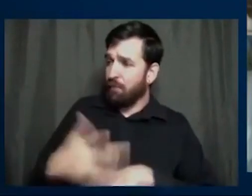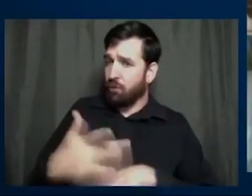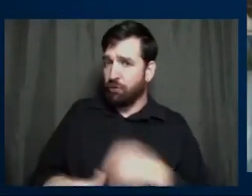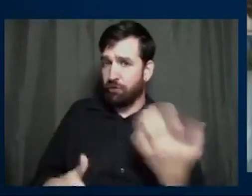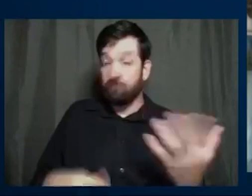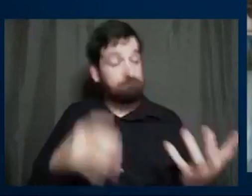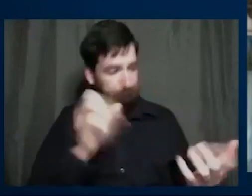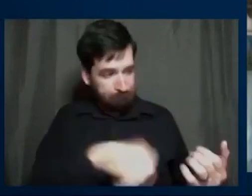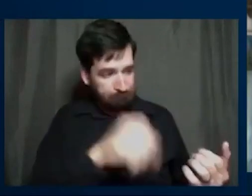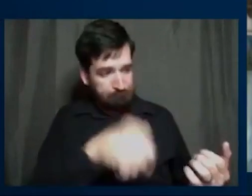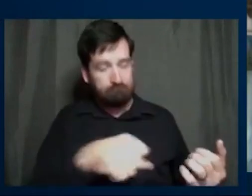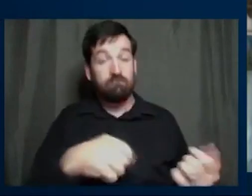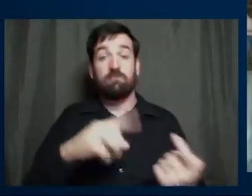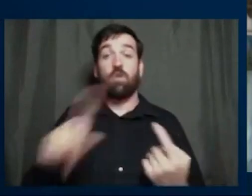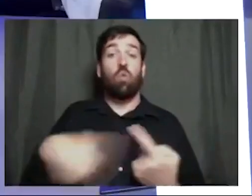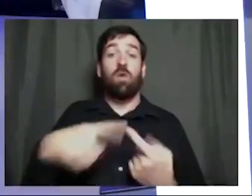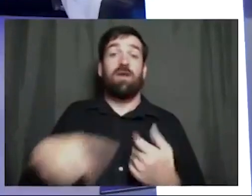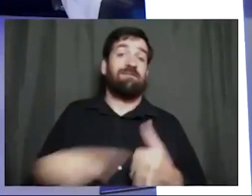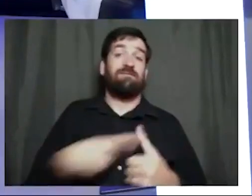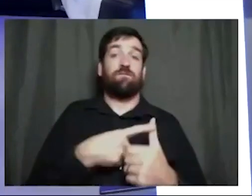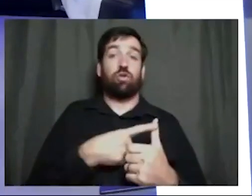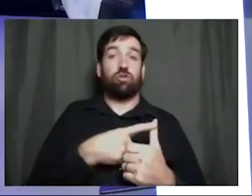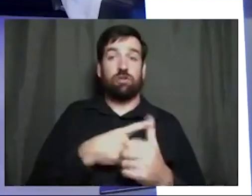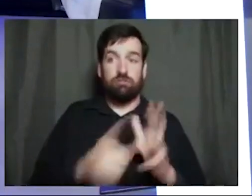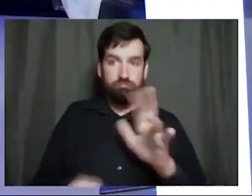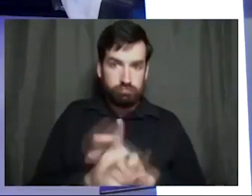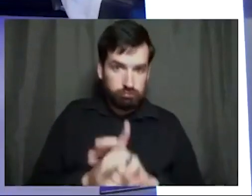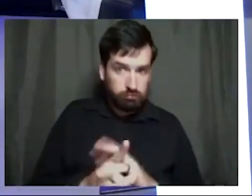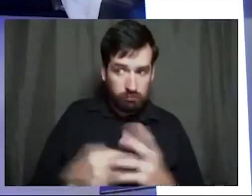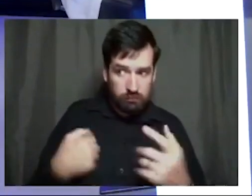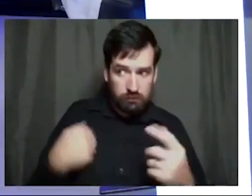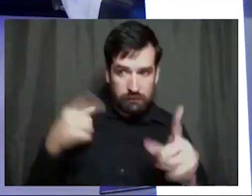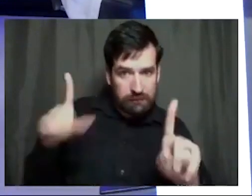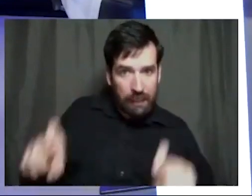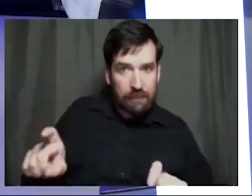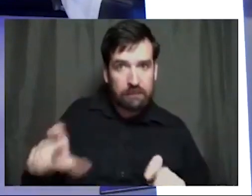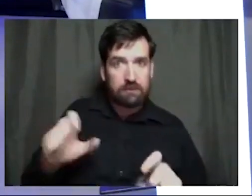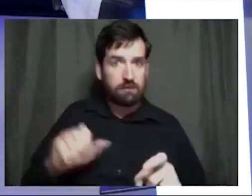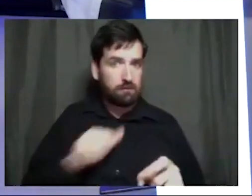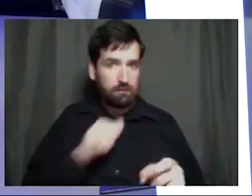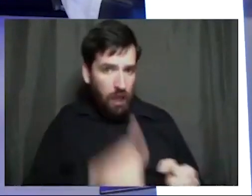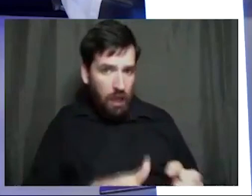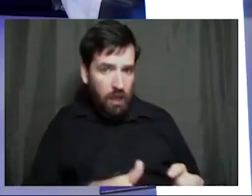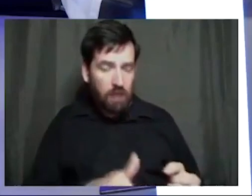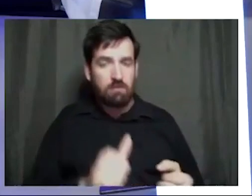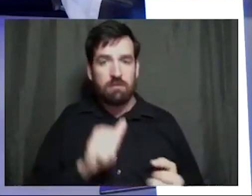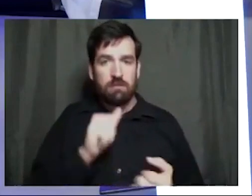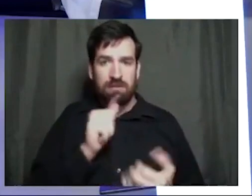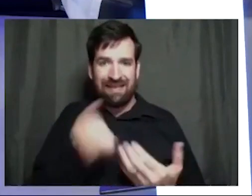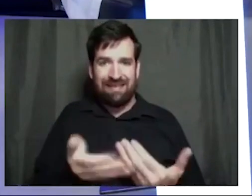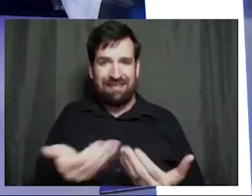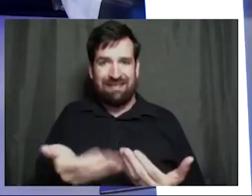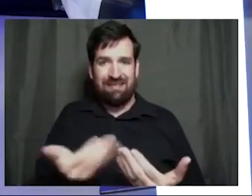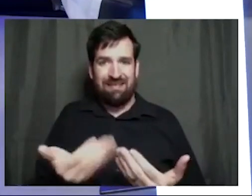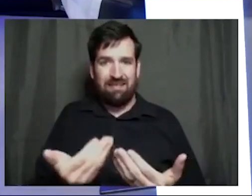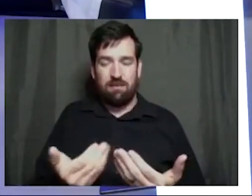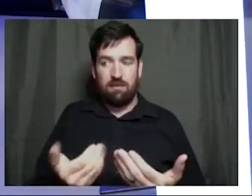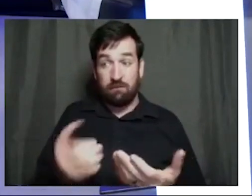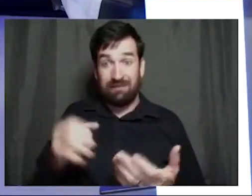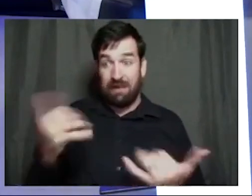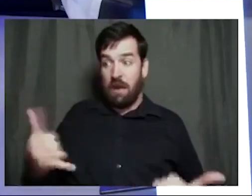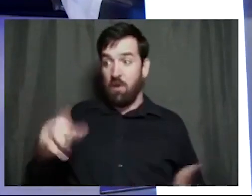first started, people were, okay, do I get tested, do I not? It wasn't maybe as convenient or readily available. Now it is. And with Delta, should we just be going